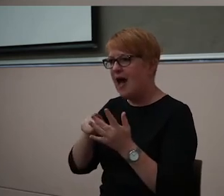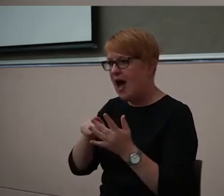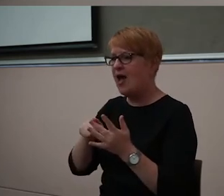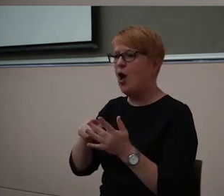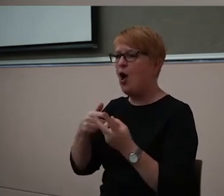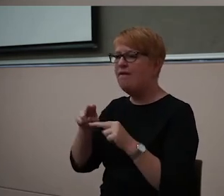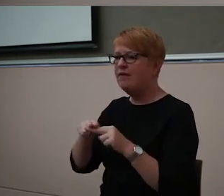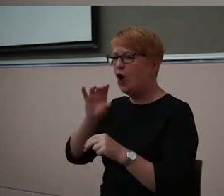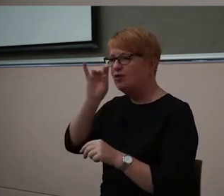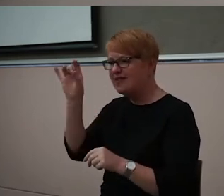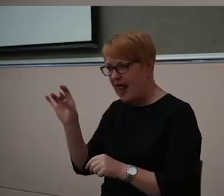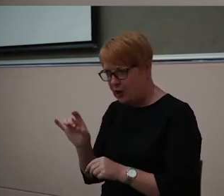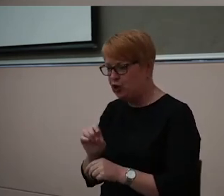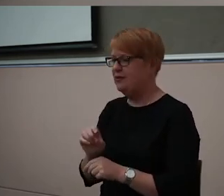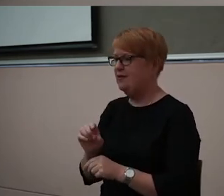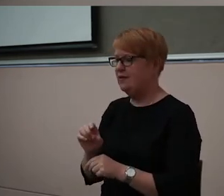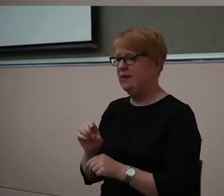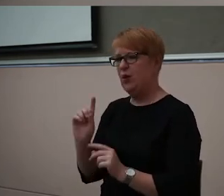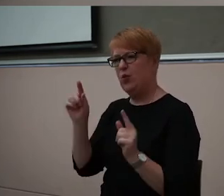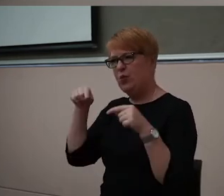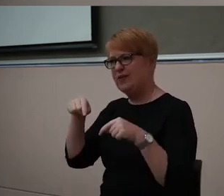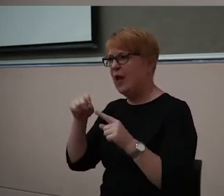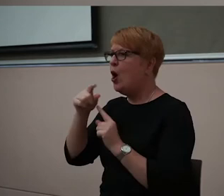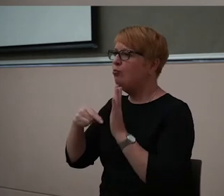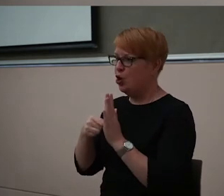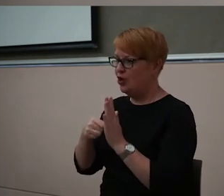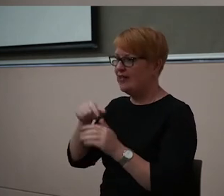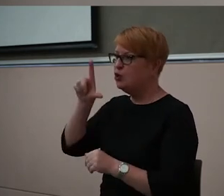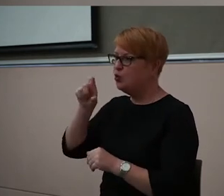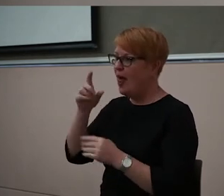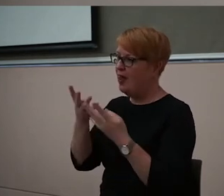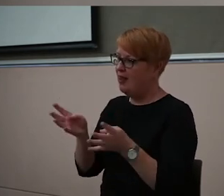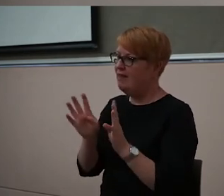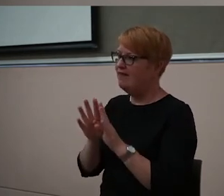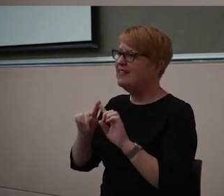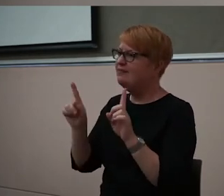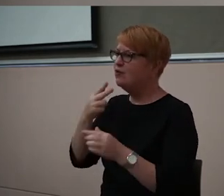I can't show them that culture. I can't show them their heritage.